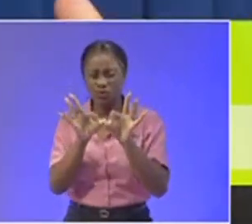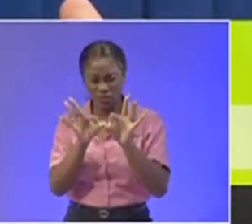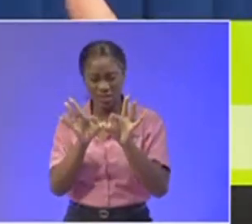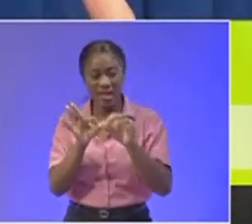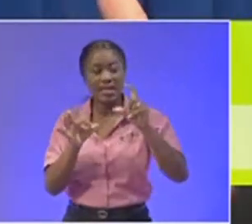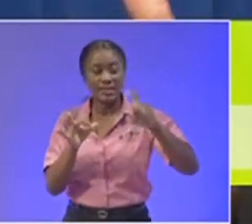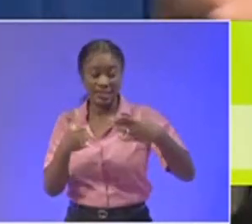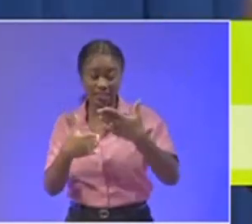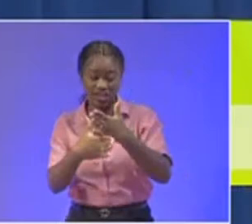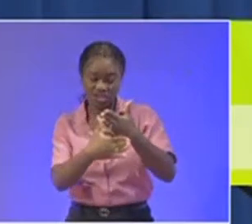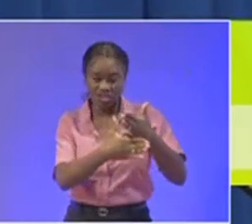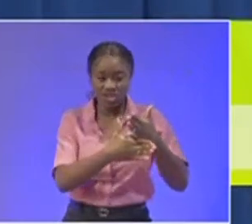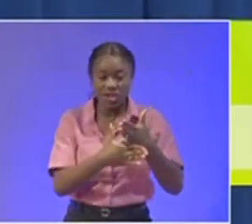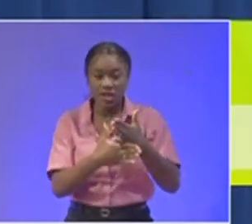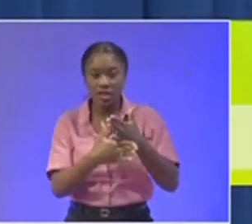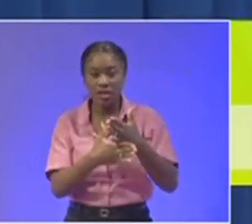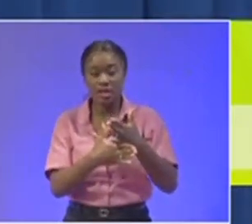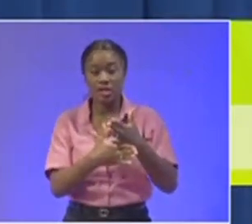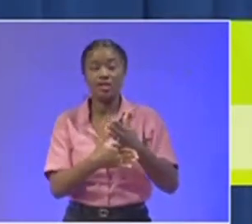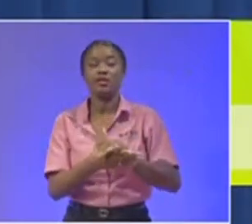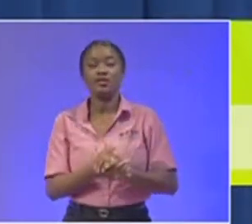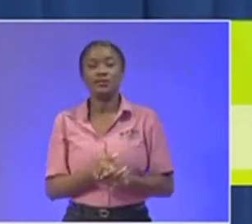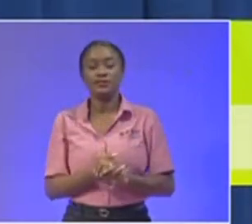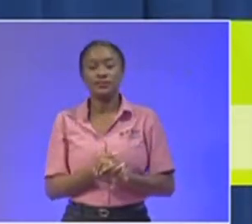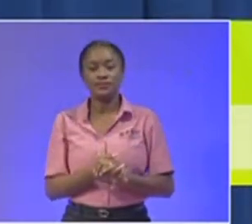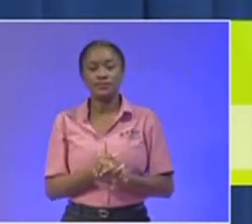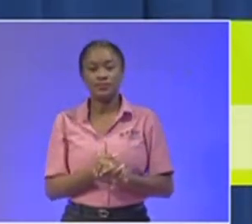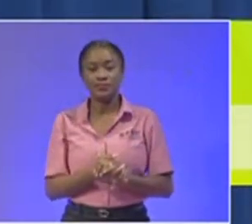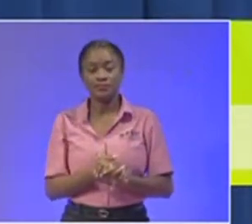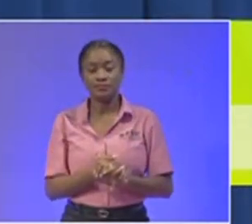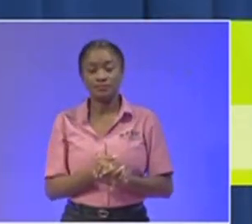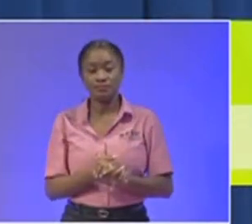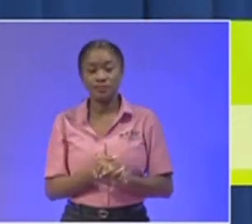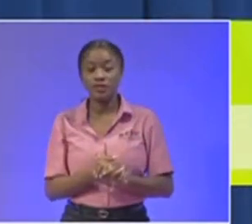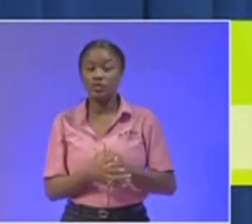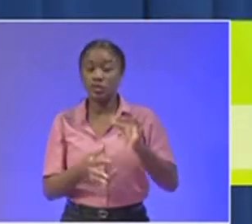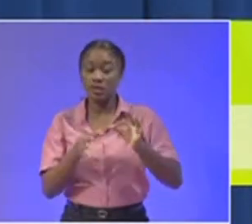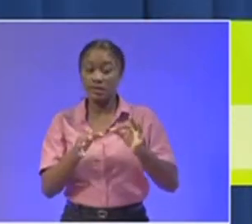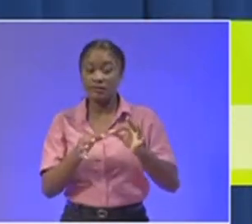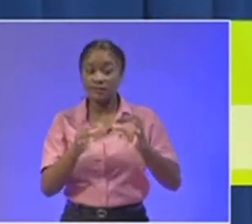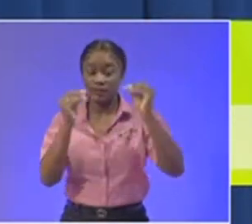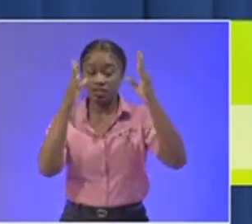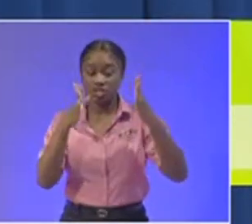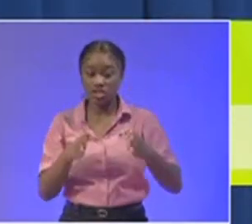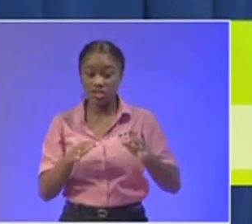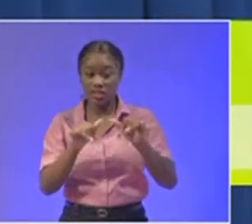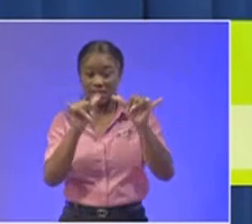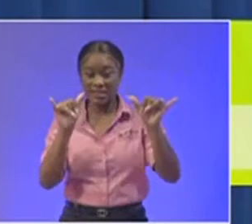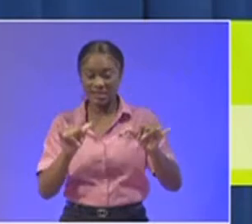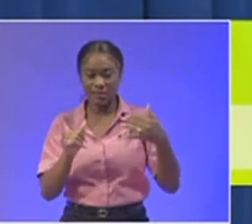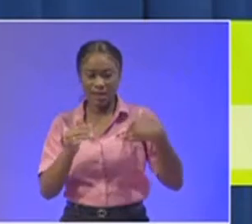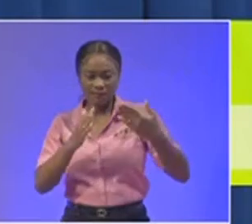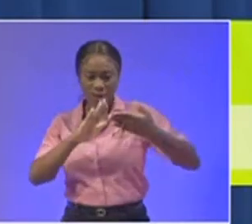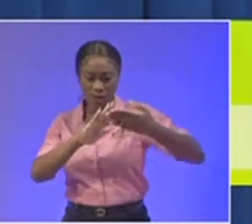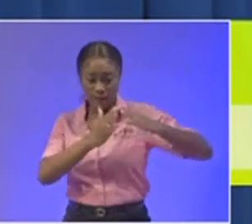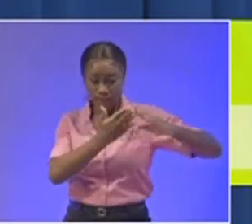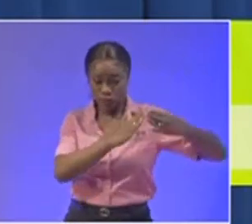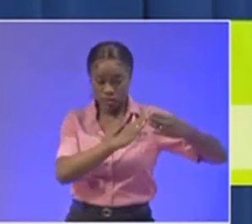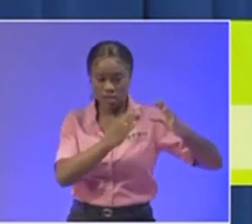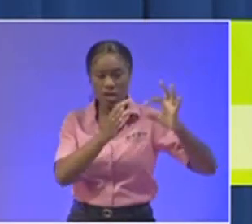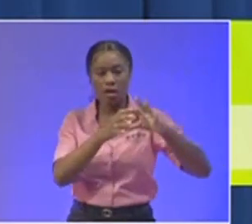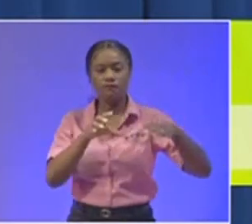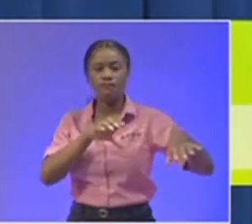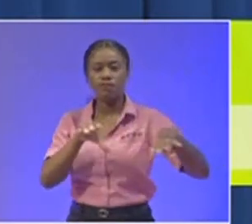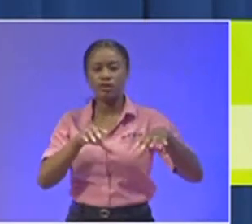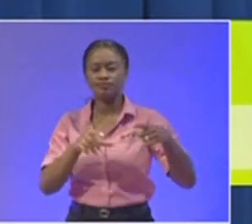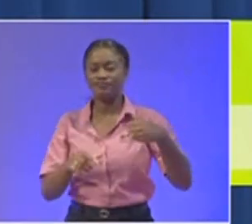needs to be shared. So having in the system what we call communities of practice. Like, I